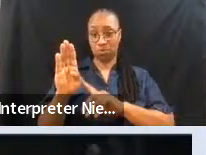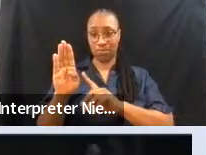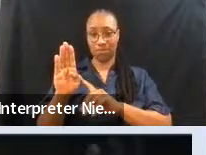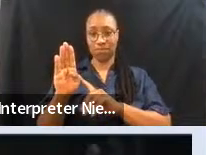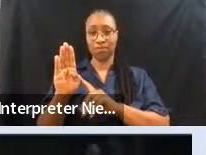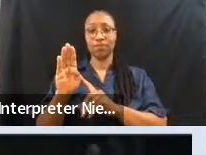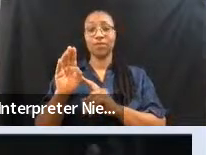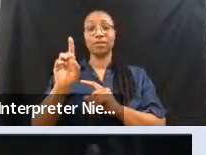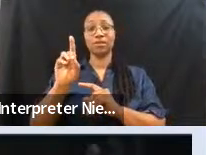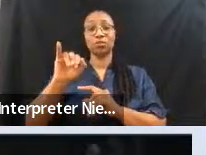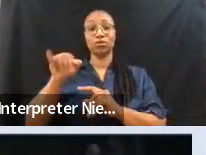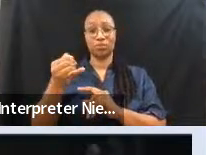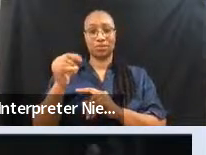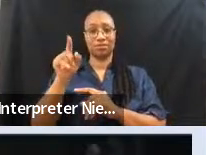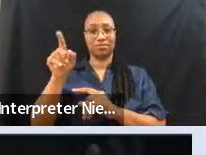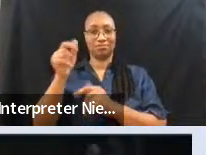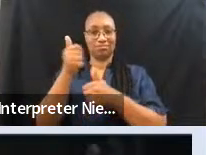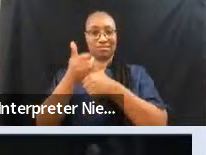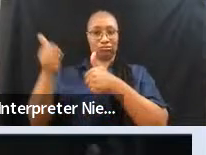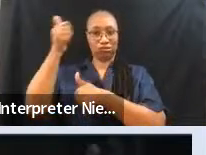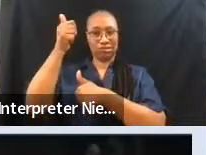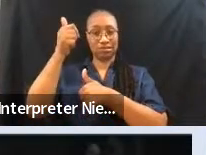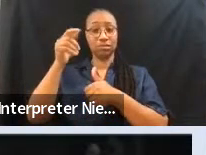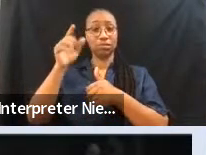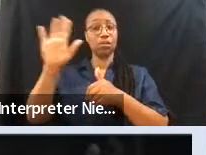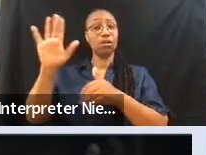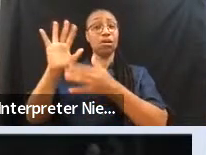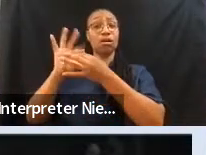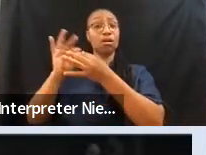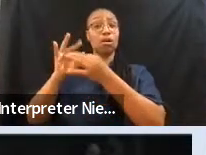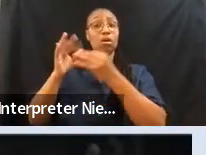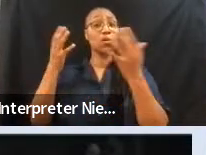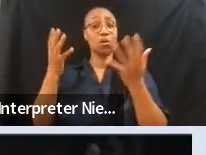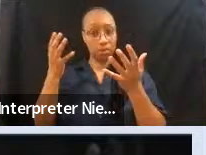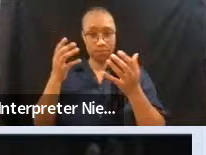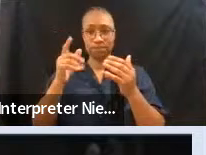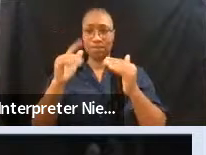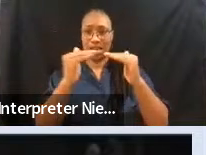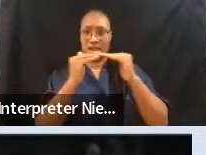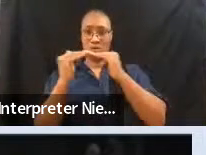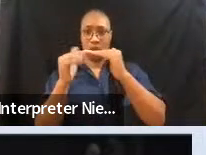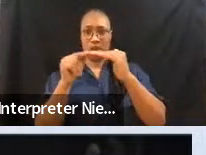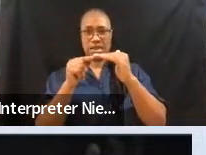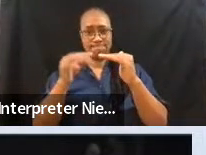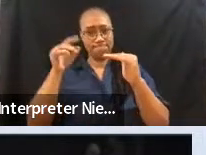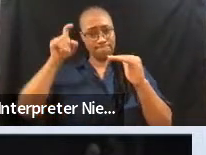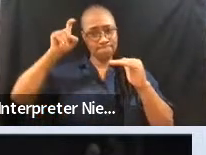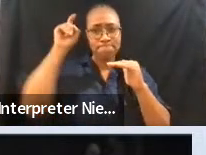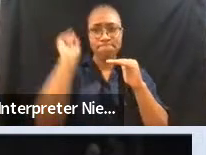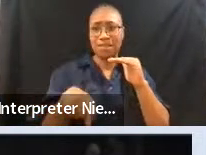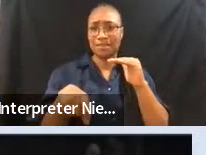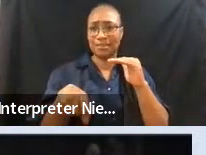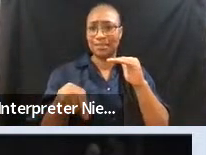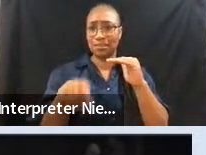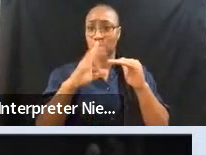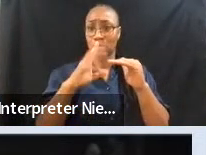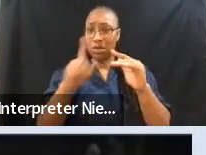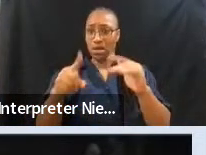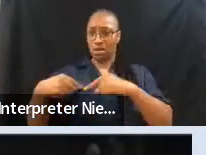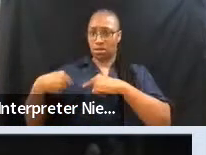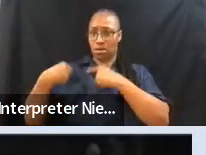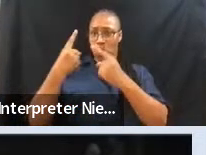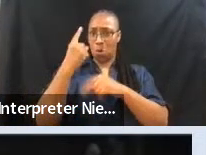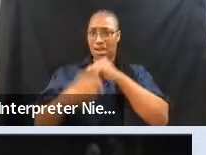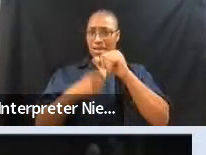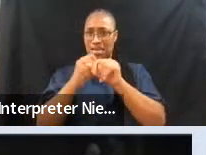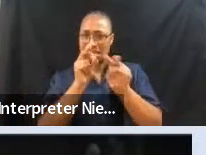equity. To that end, for the last year, NCD has devoted its work on developing a health equity framework